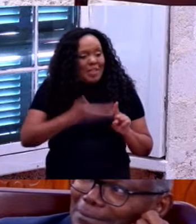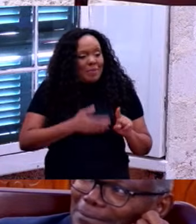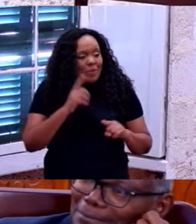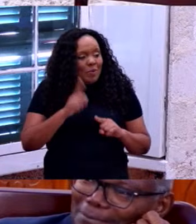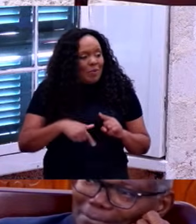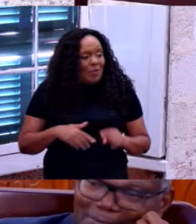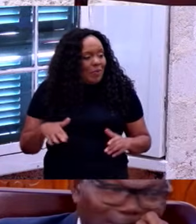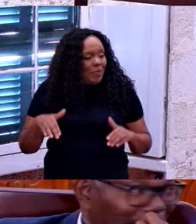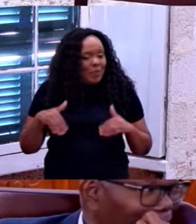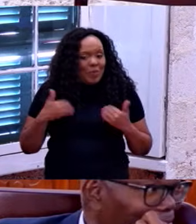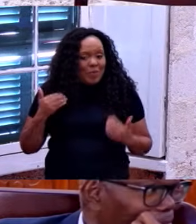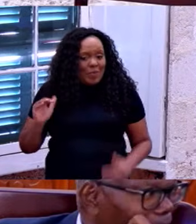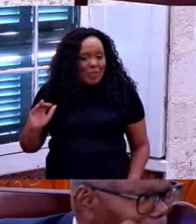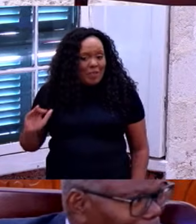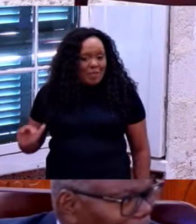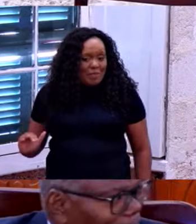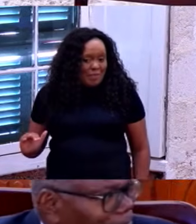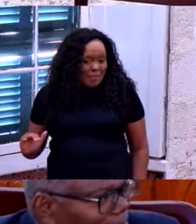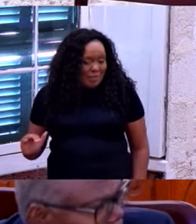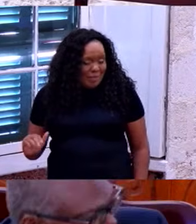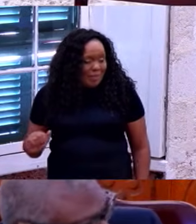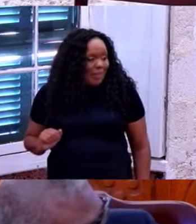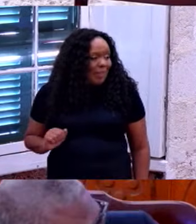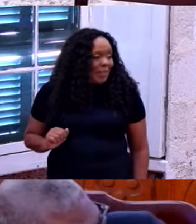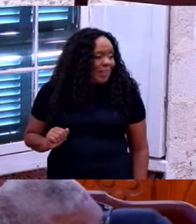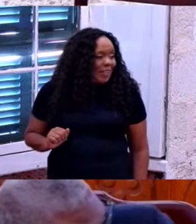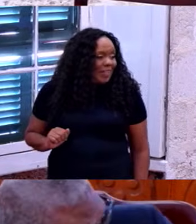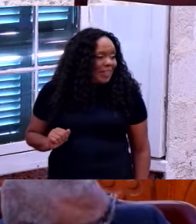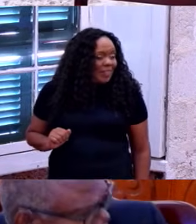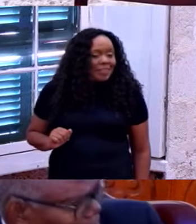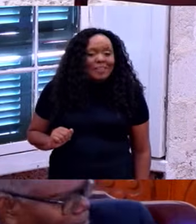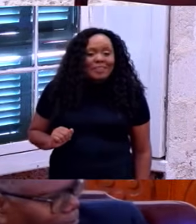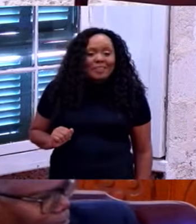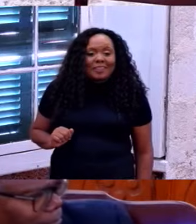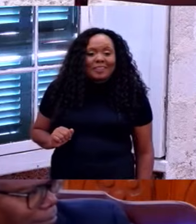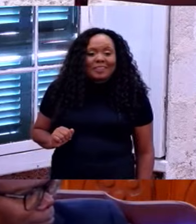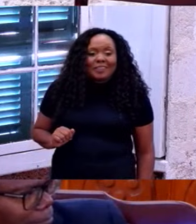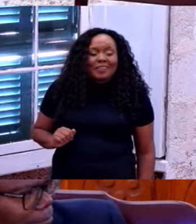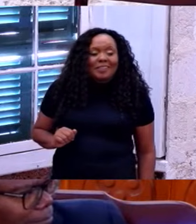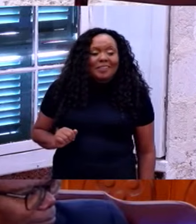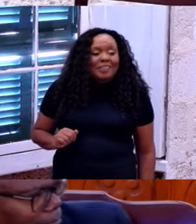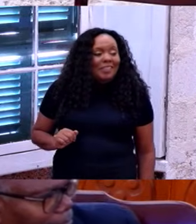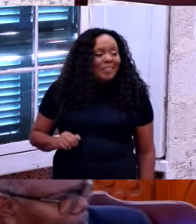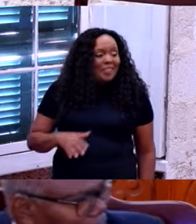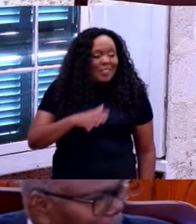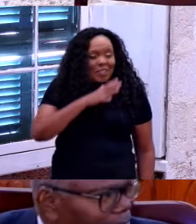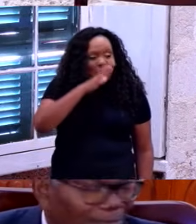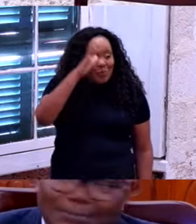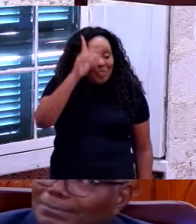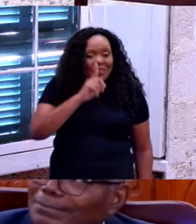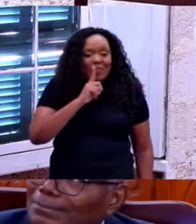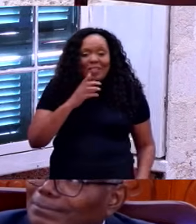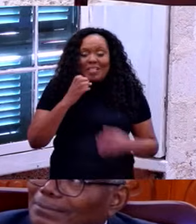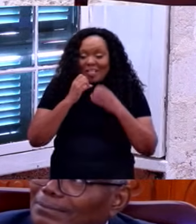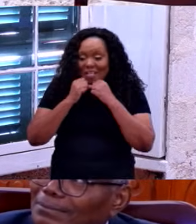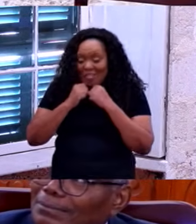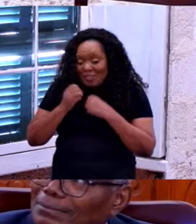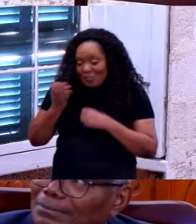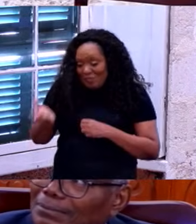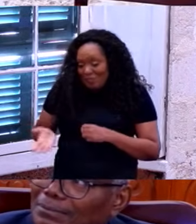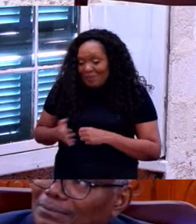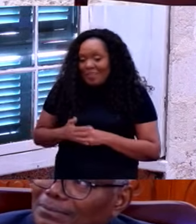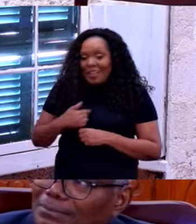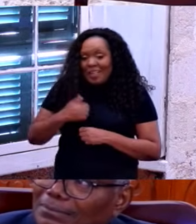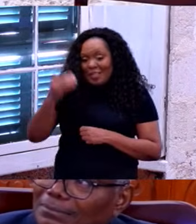rambunctious, to use a good Bajan expression, the apple of his parents' eye. I knew his dad, I